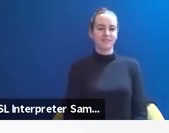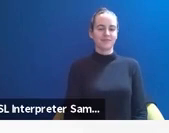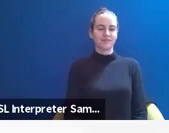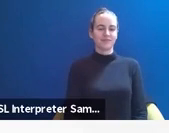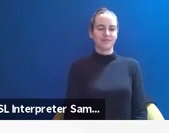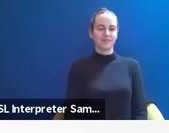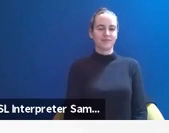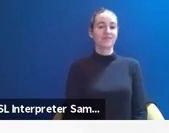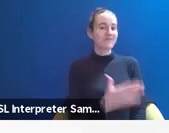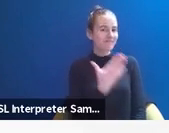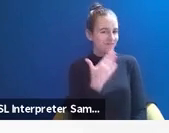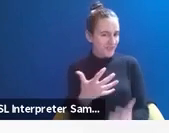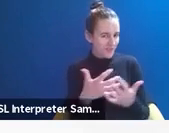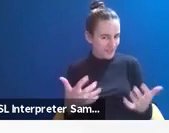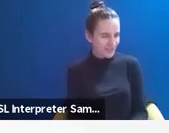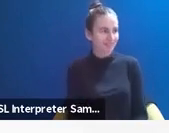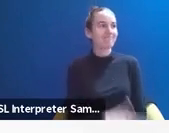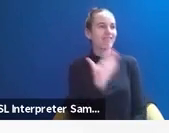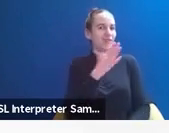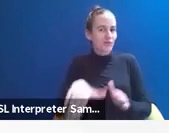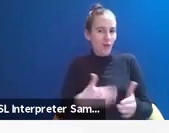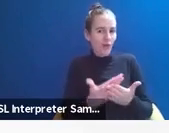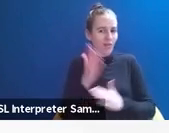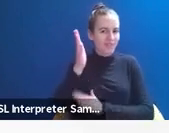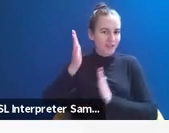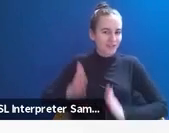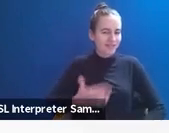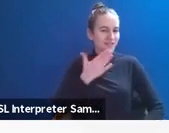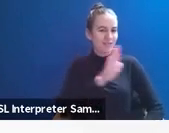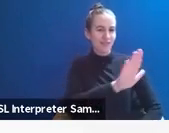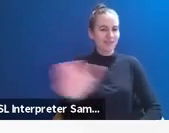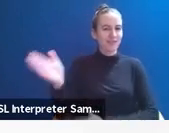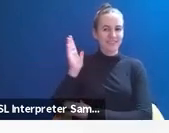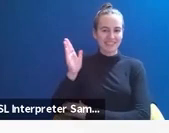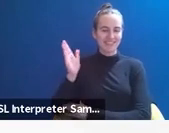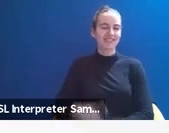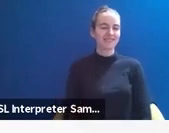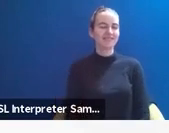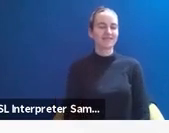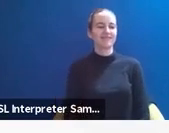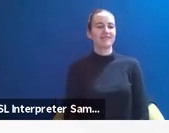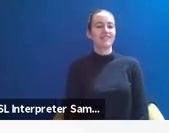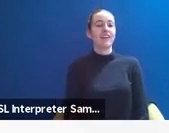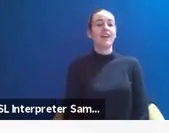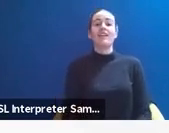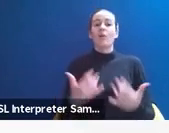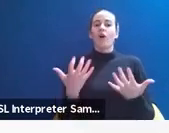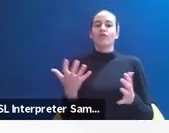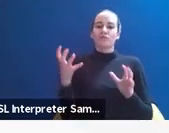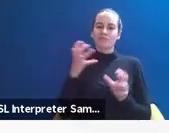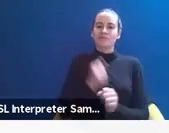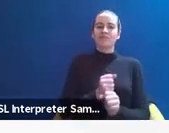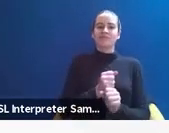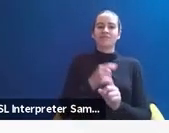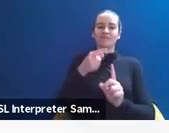Thank you so much, Dr. Ballard, and thank you to all our speakers for the presentations you made today. In summary, we have